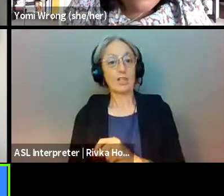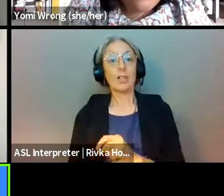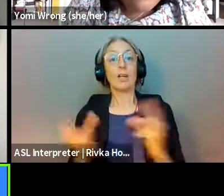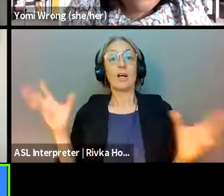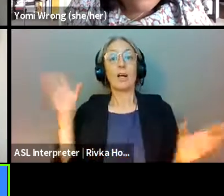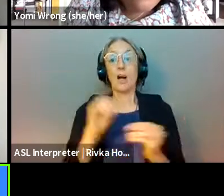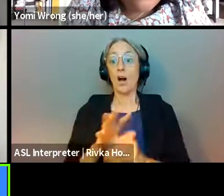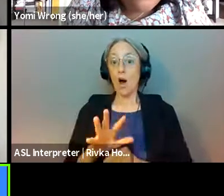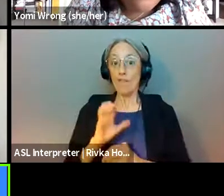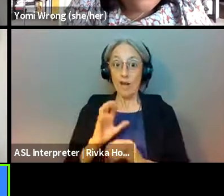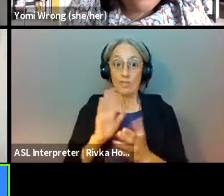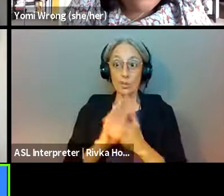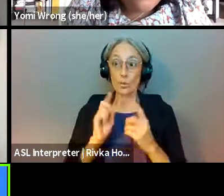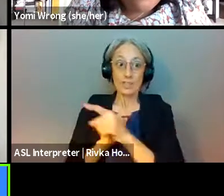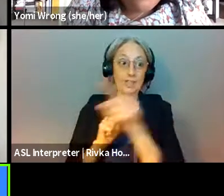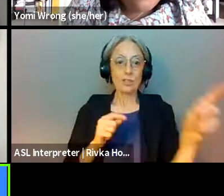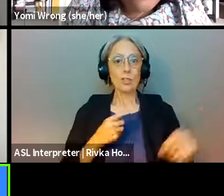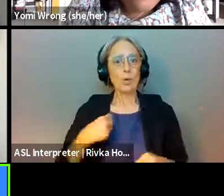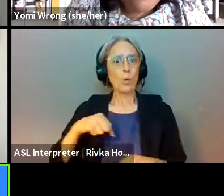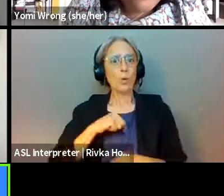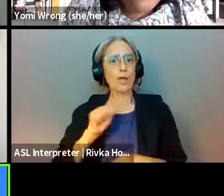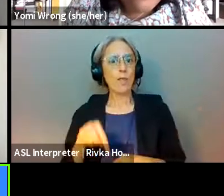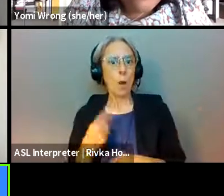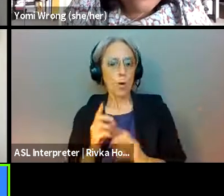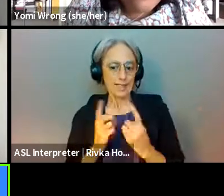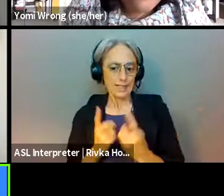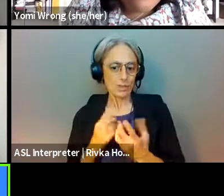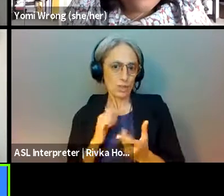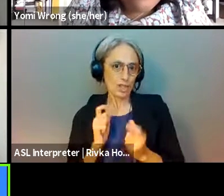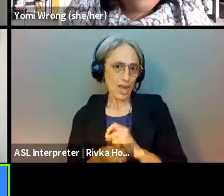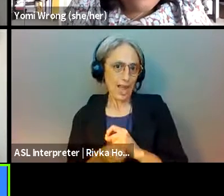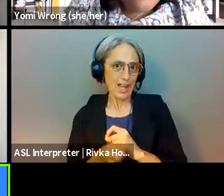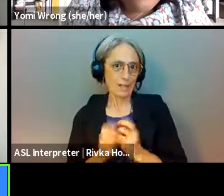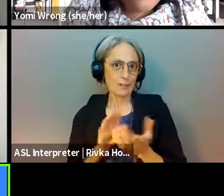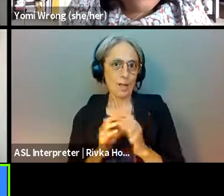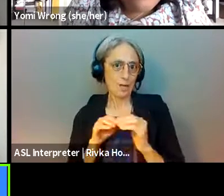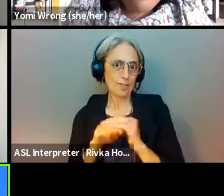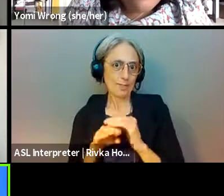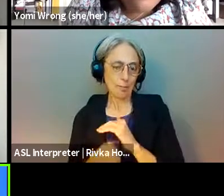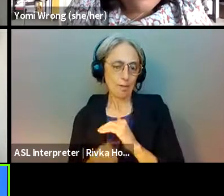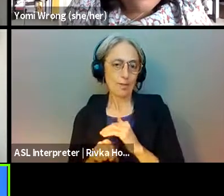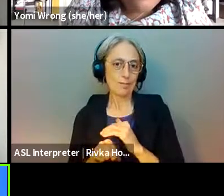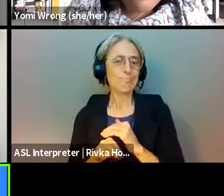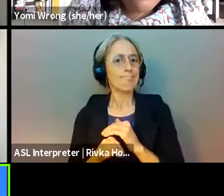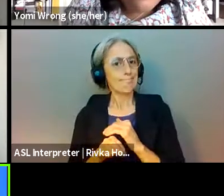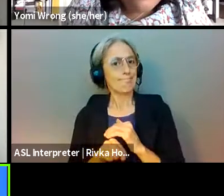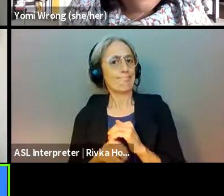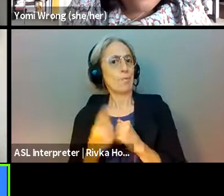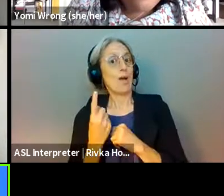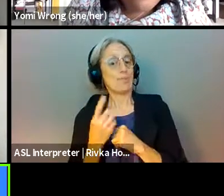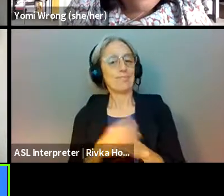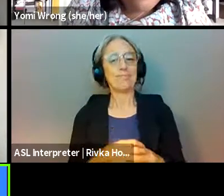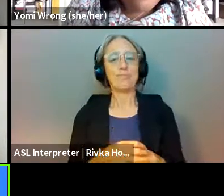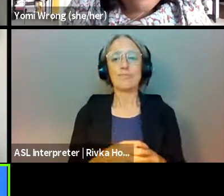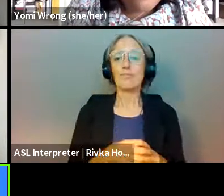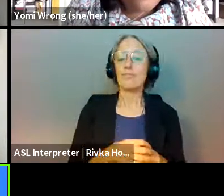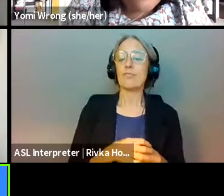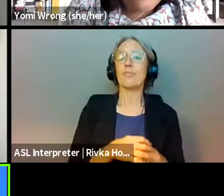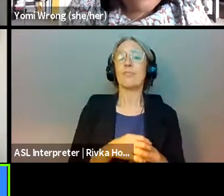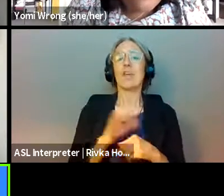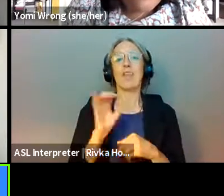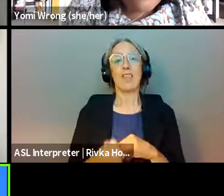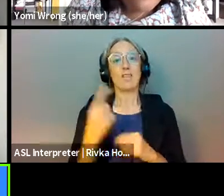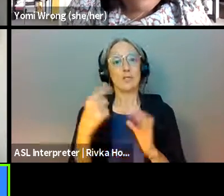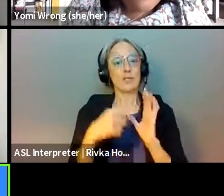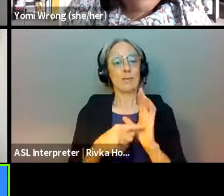are the only ones that have made this change. So I just want to point to that as an example, again, of how BIPOC